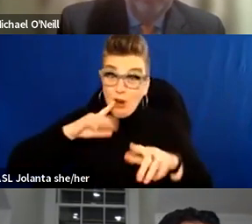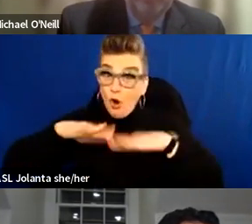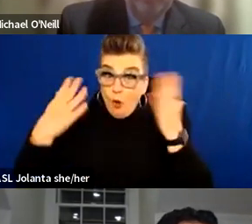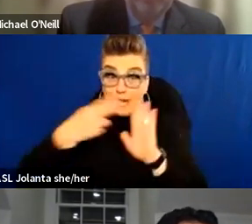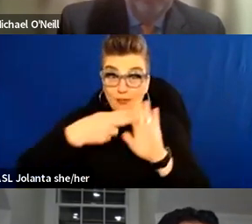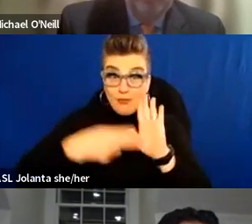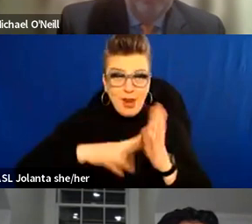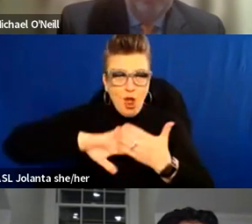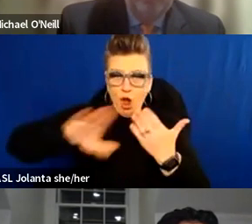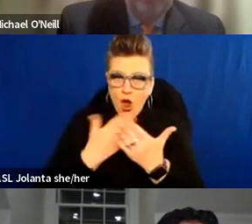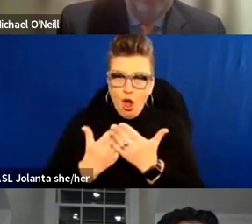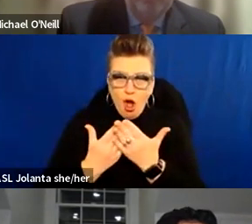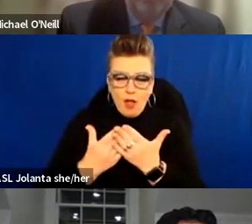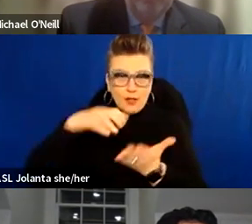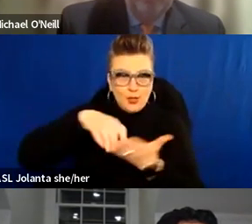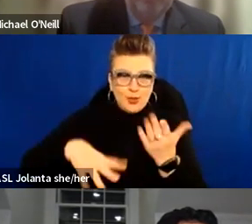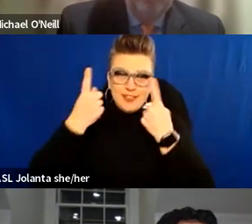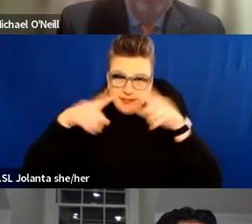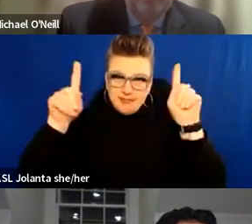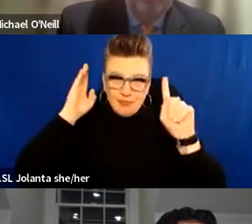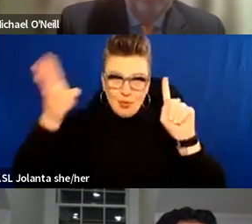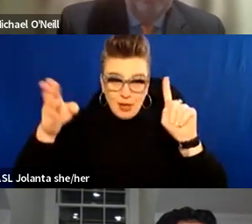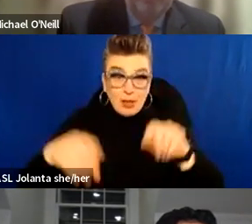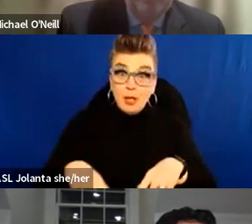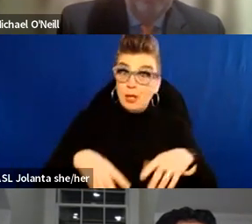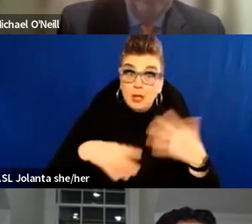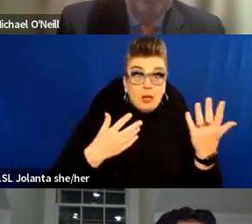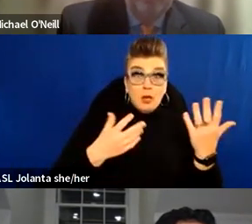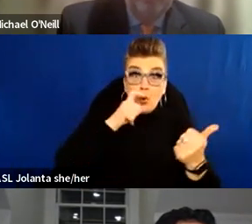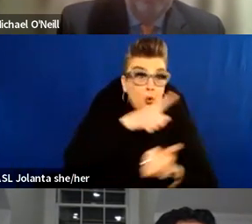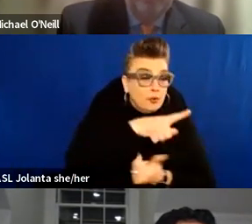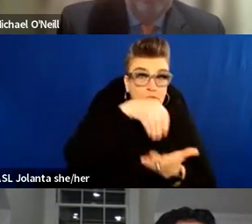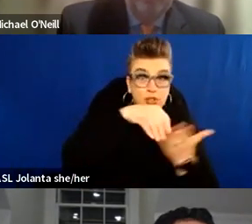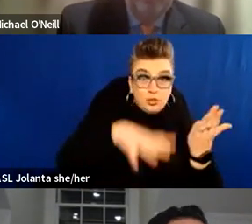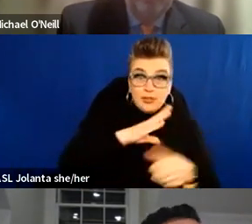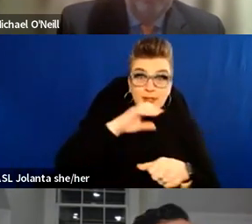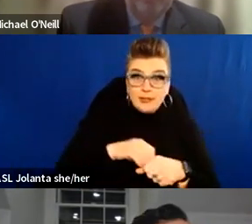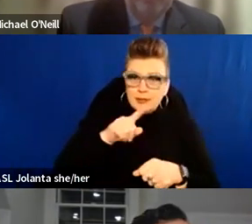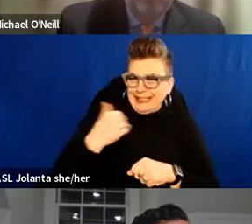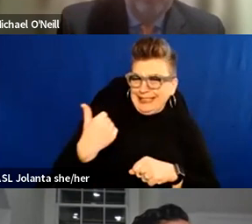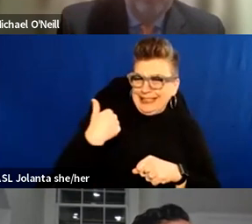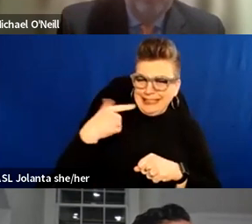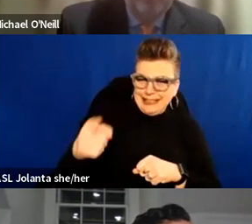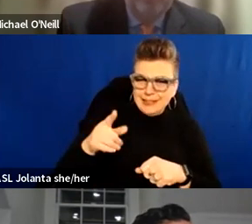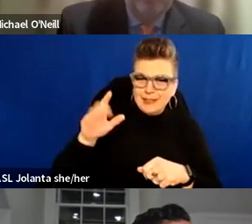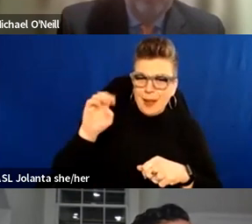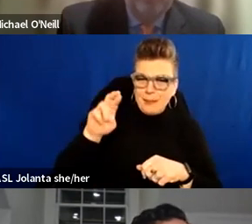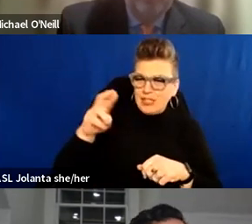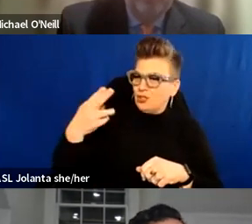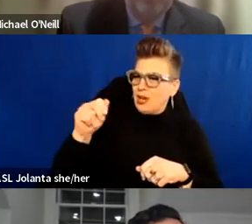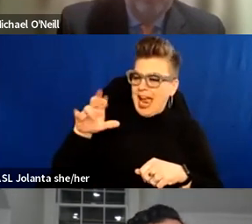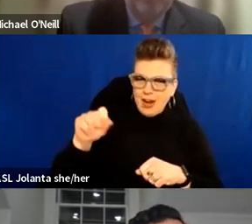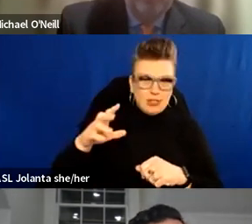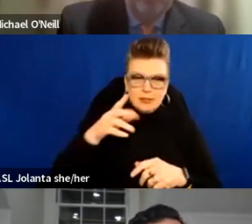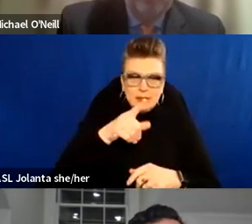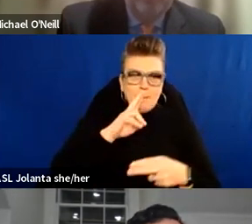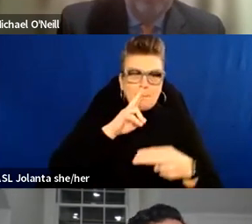students it's our english learners it's our students in our new life class that mr harris mentioned a few minutes ago it's students in our special education